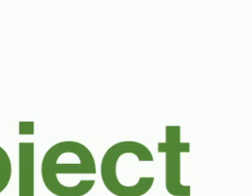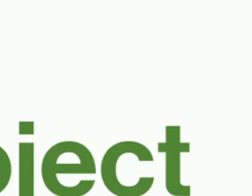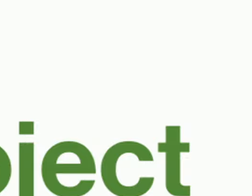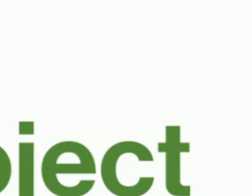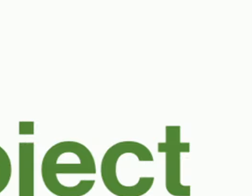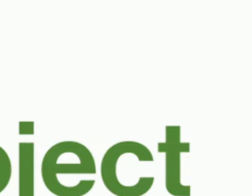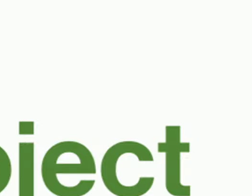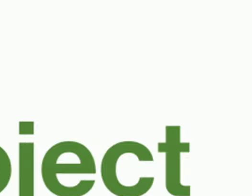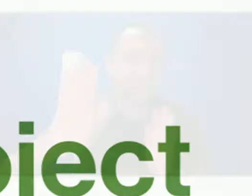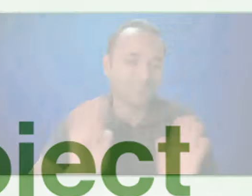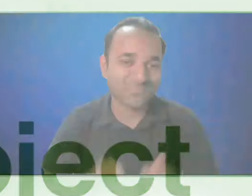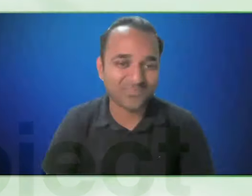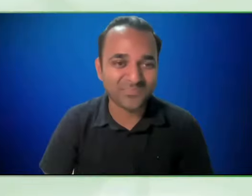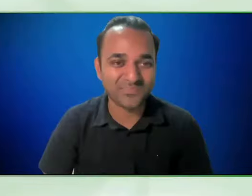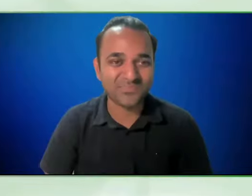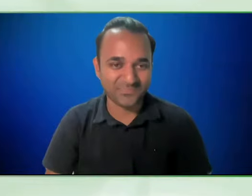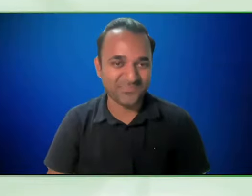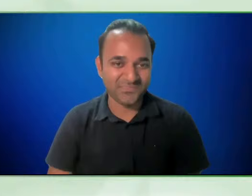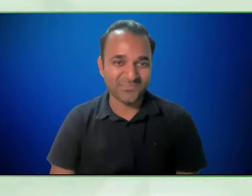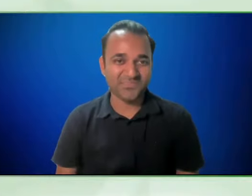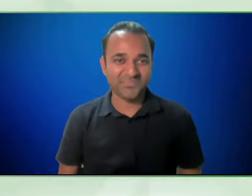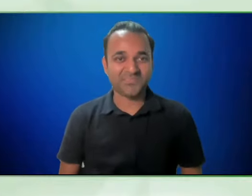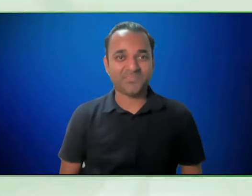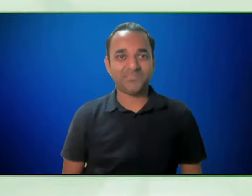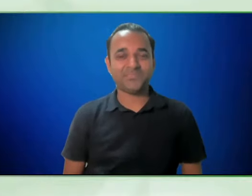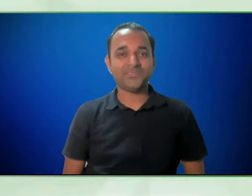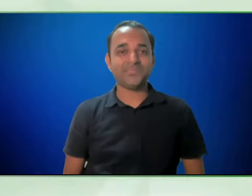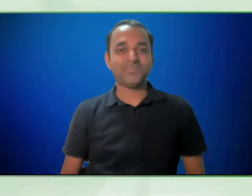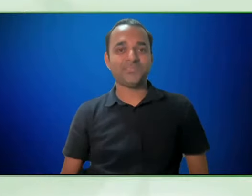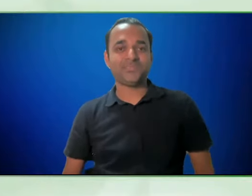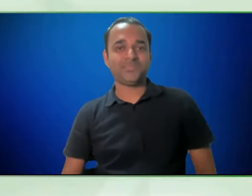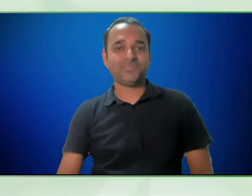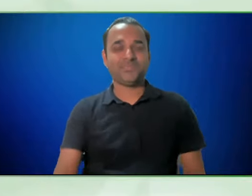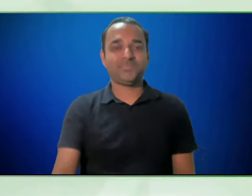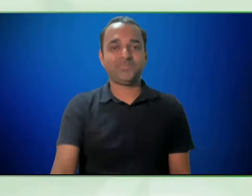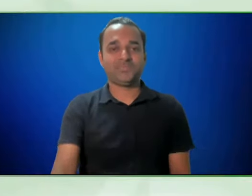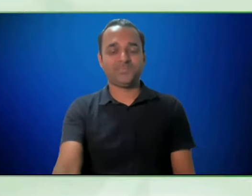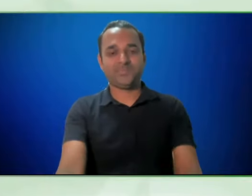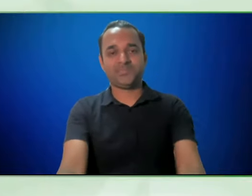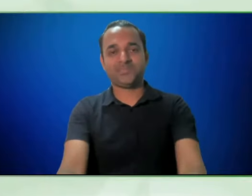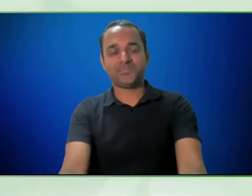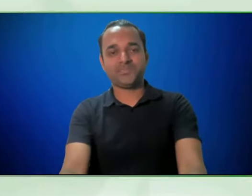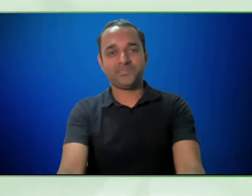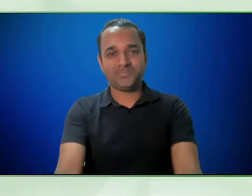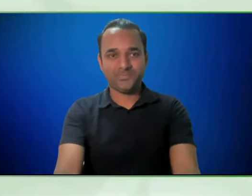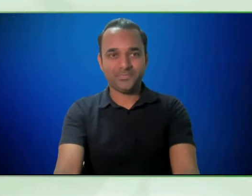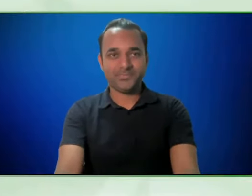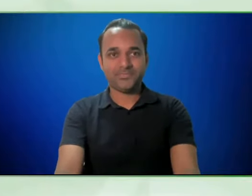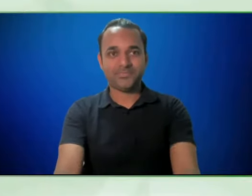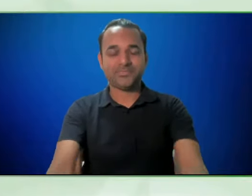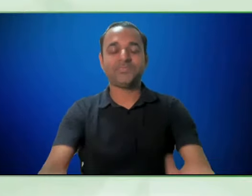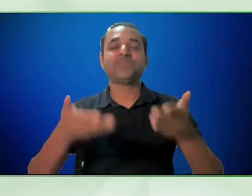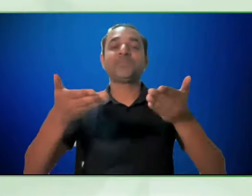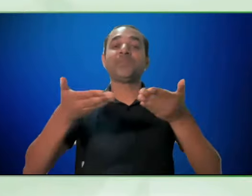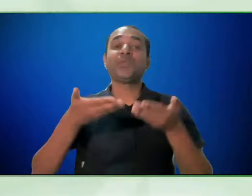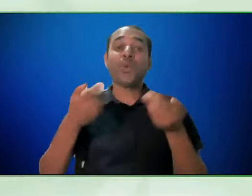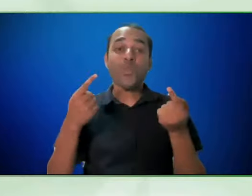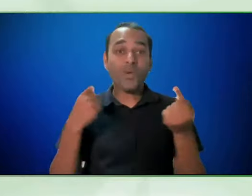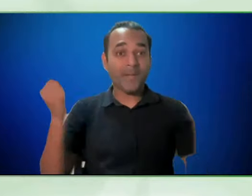This short talk about the report from Nordic Welfare Centre about the new research they have